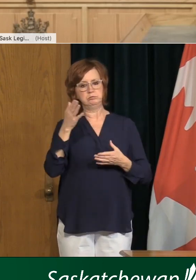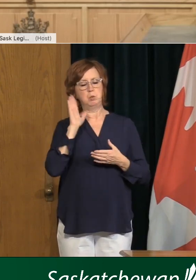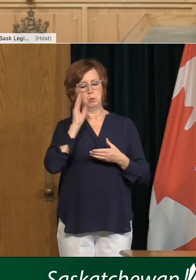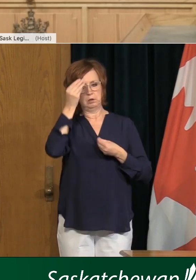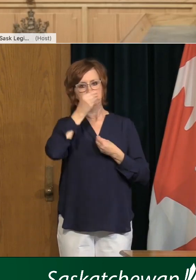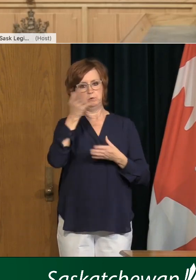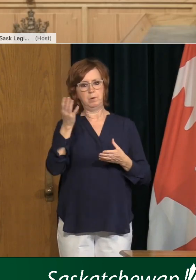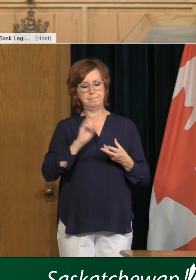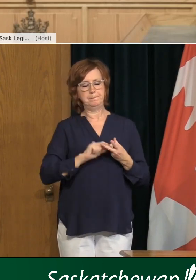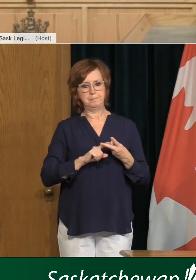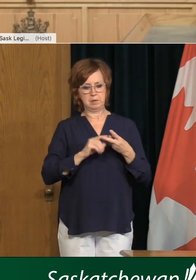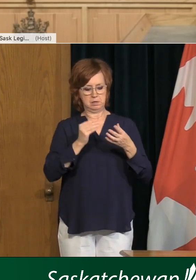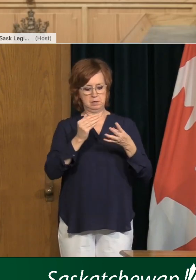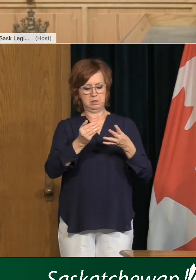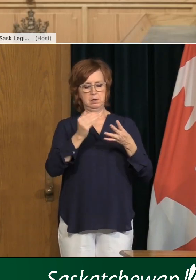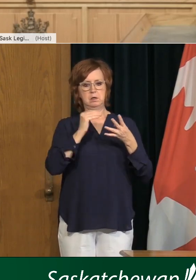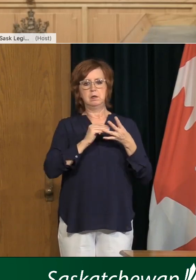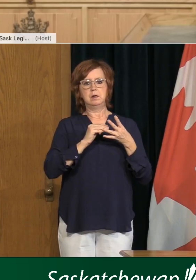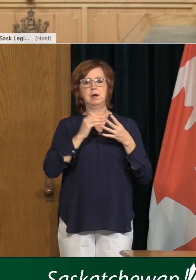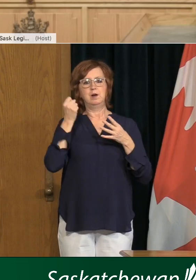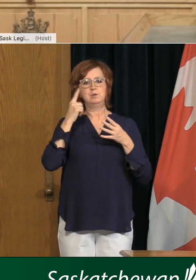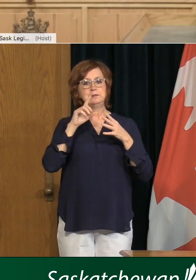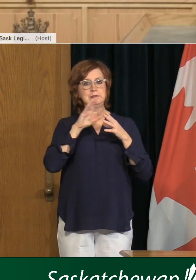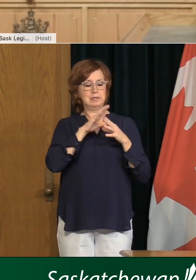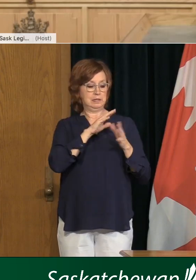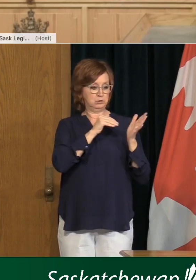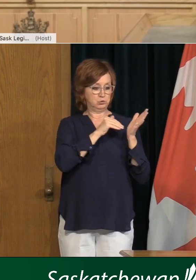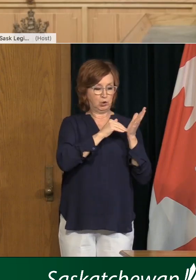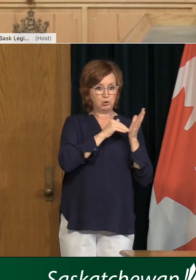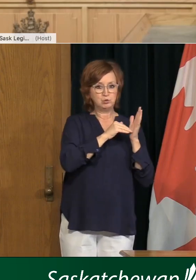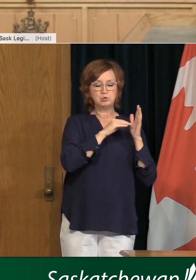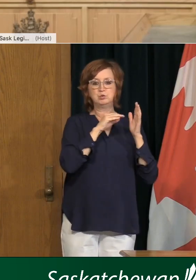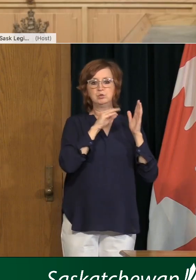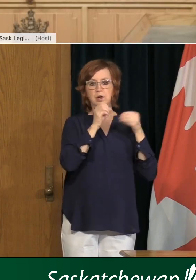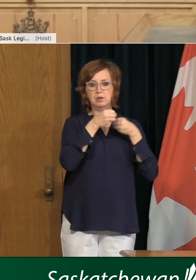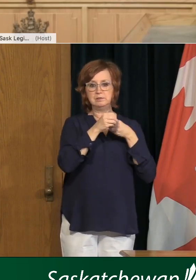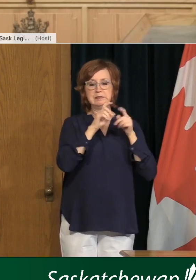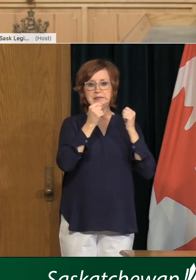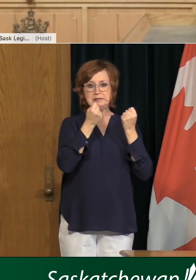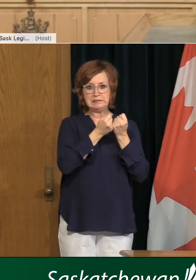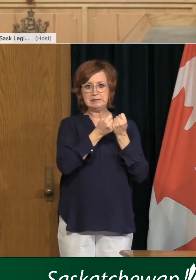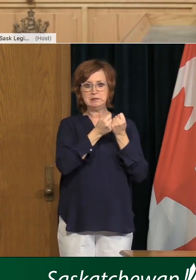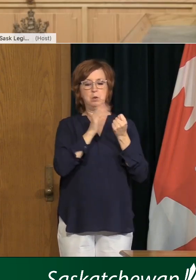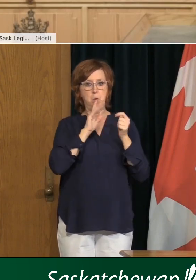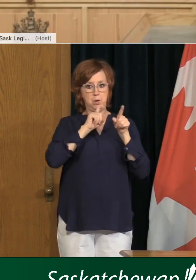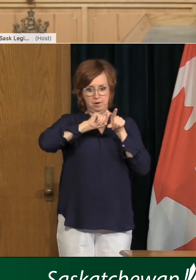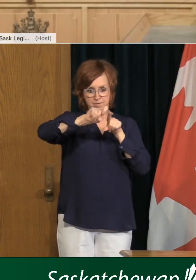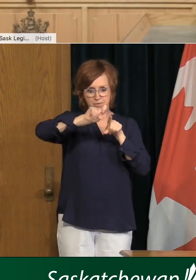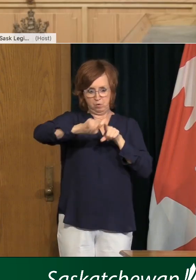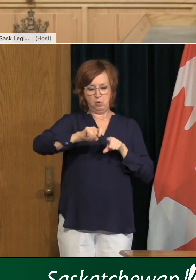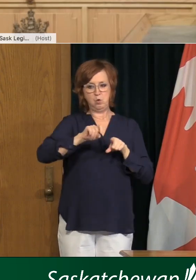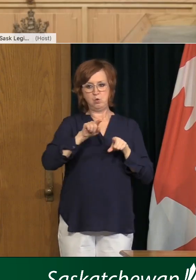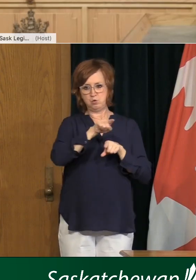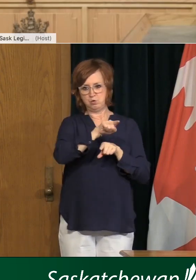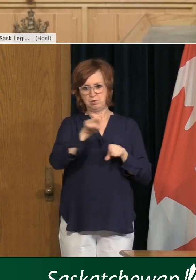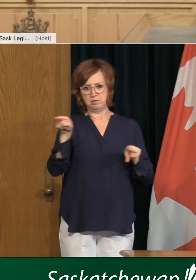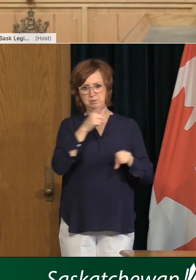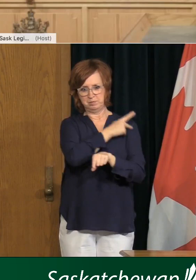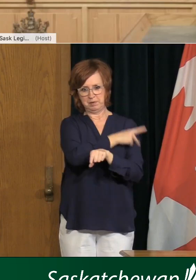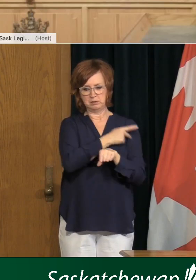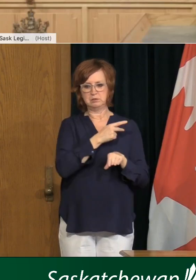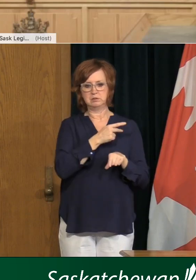teams will begin contacting patients on wait lists, so there's no need for people to have to phone their providers or their physicians